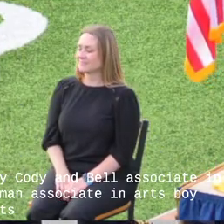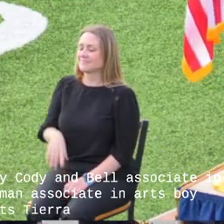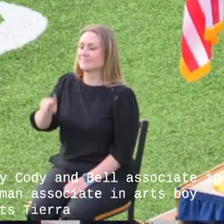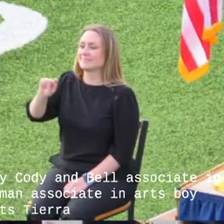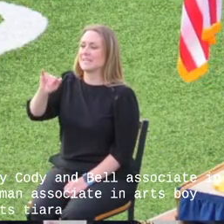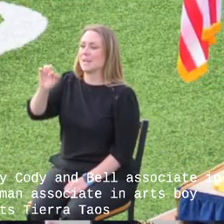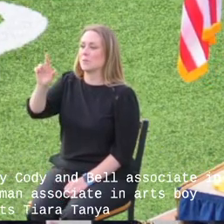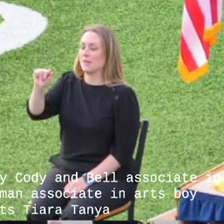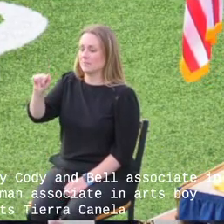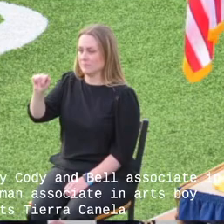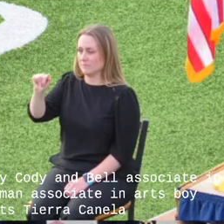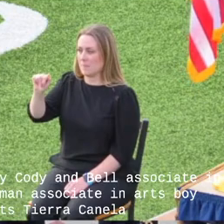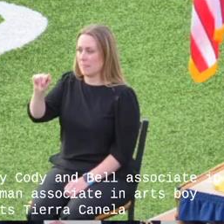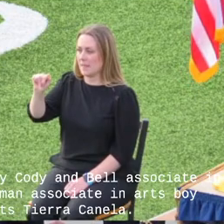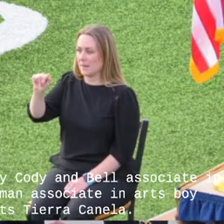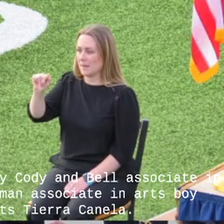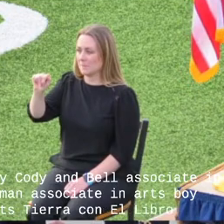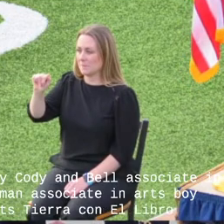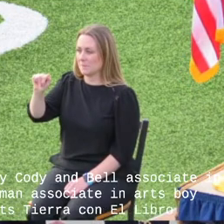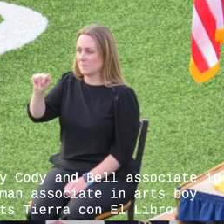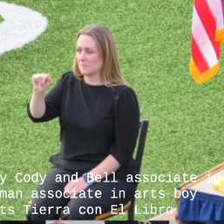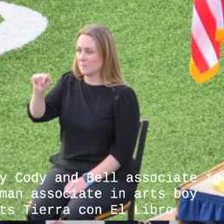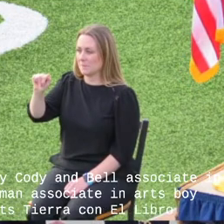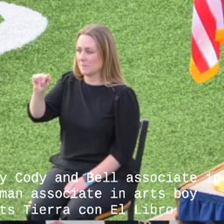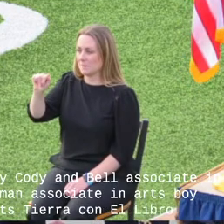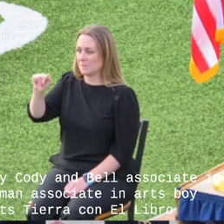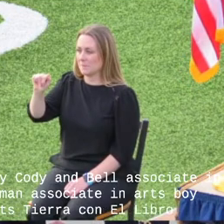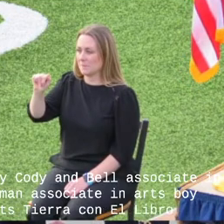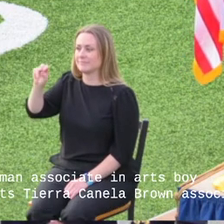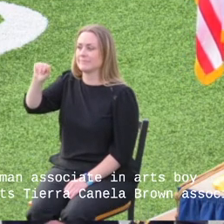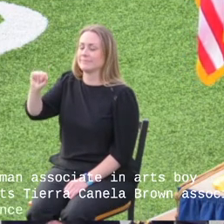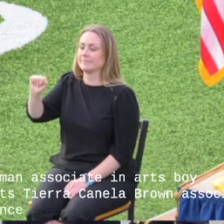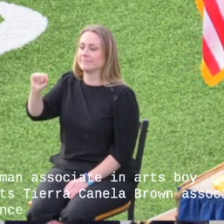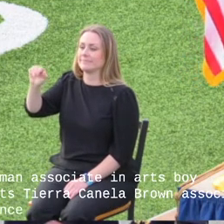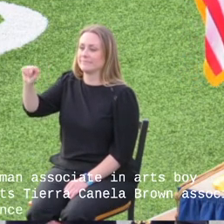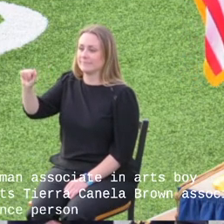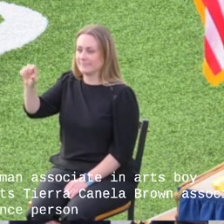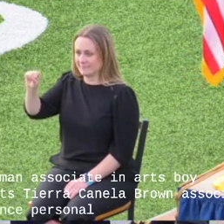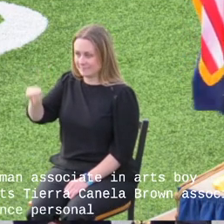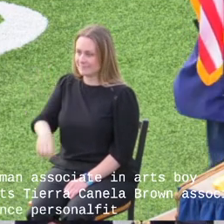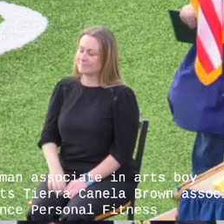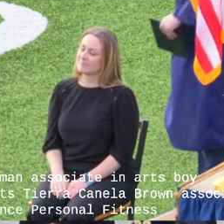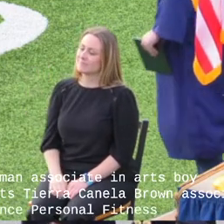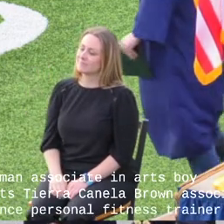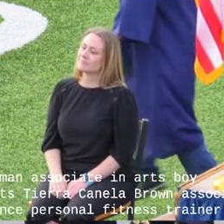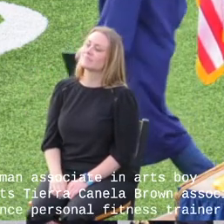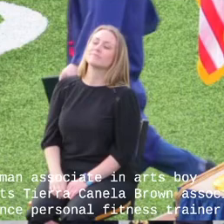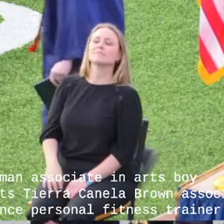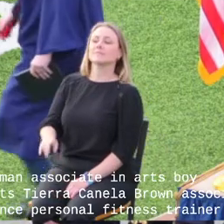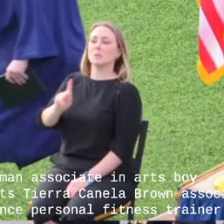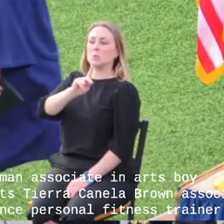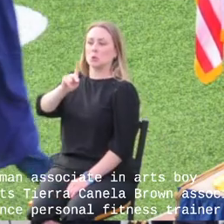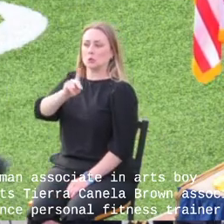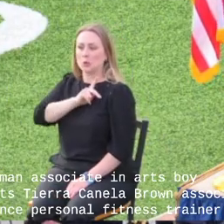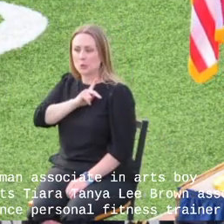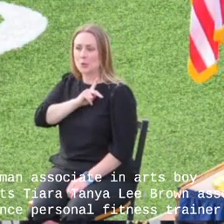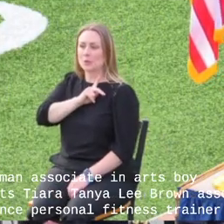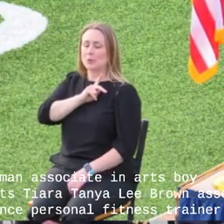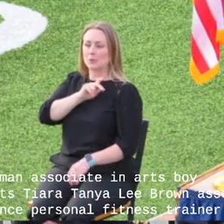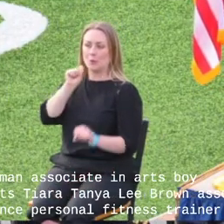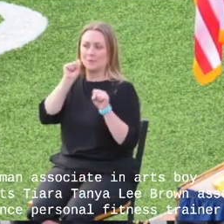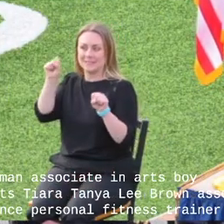Tierra Tonyel Lee Brown, Associate in Applied Science, Personal Fitness Trainer.